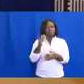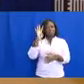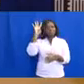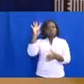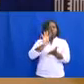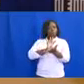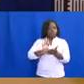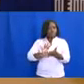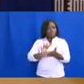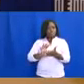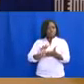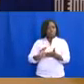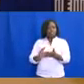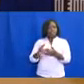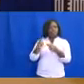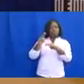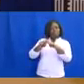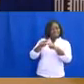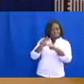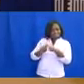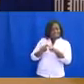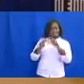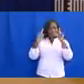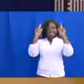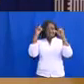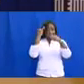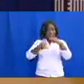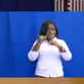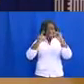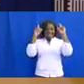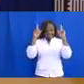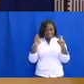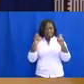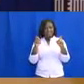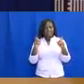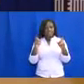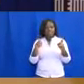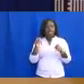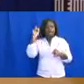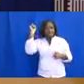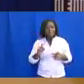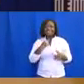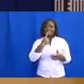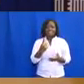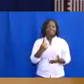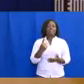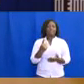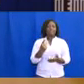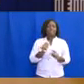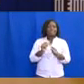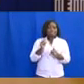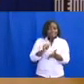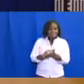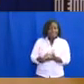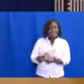four weeks, they will sit for their exit examinations. It must be put on record that some